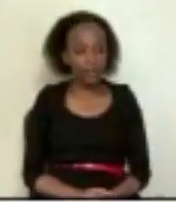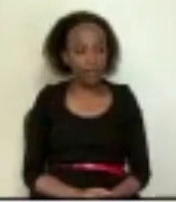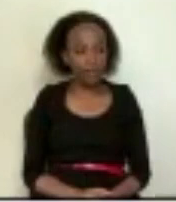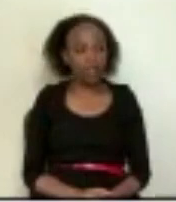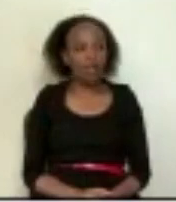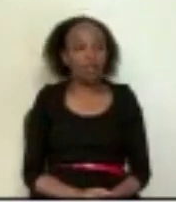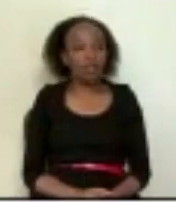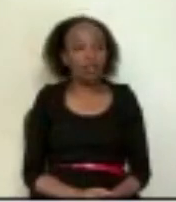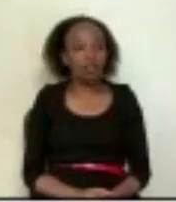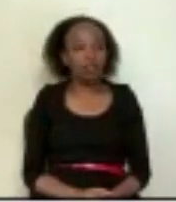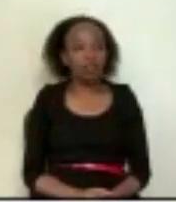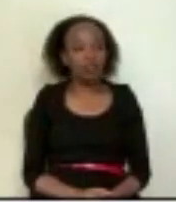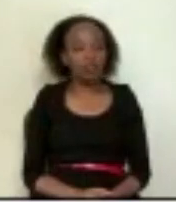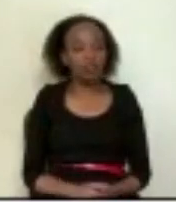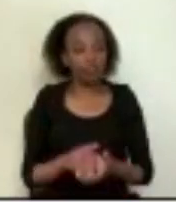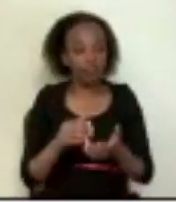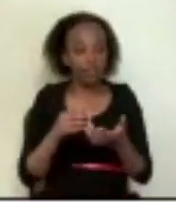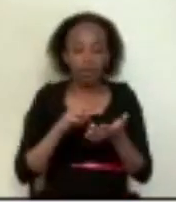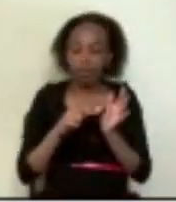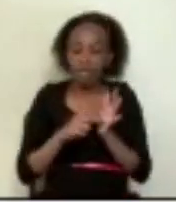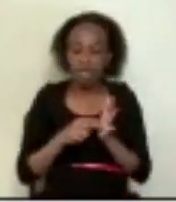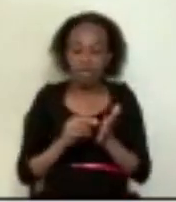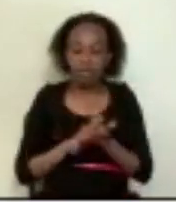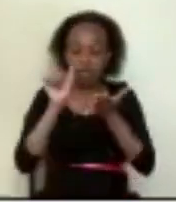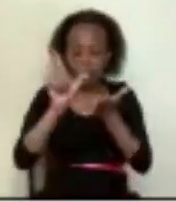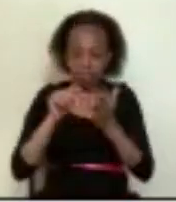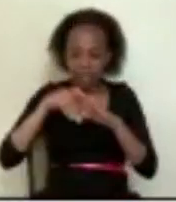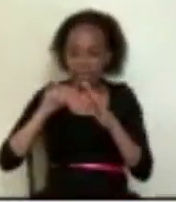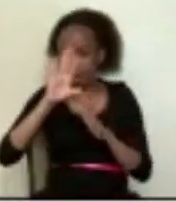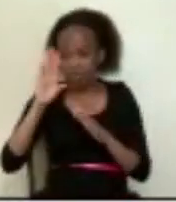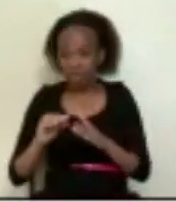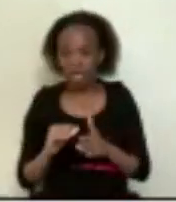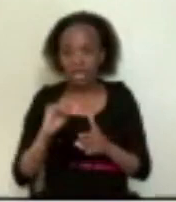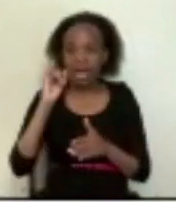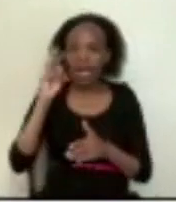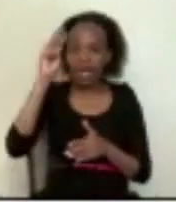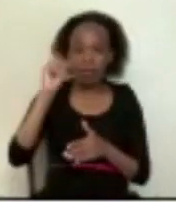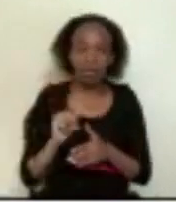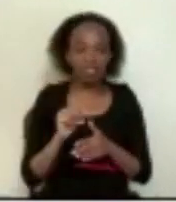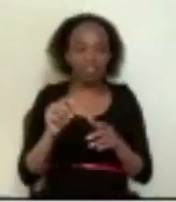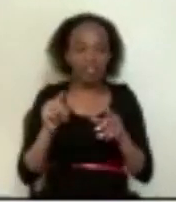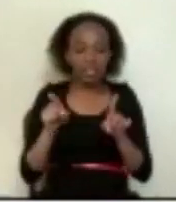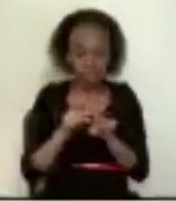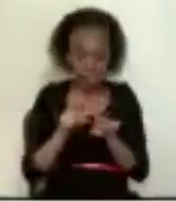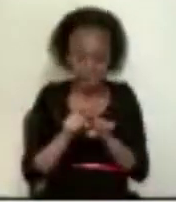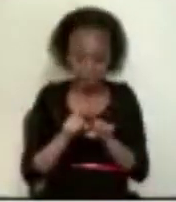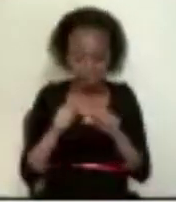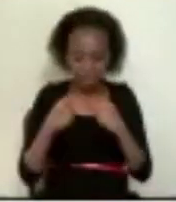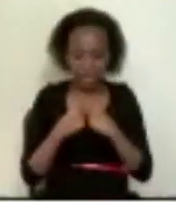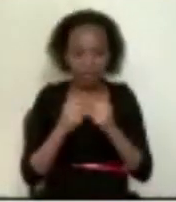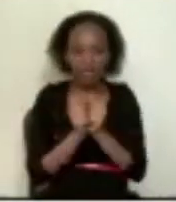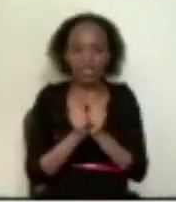So yes, does this mean more debt for Africa? The IMF even asked that African countries redouble